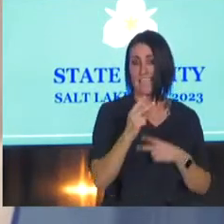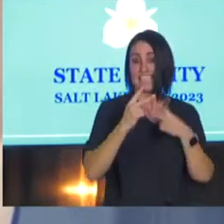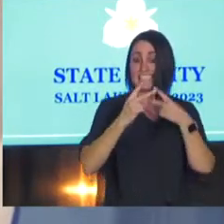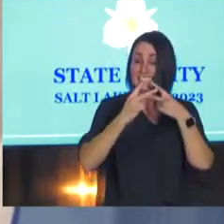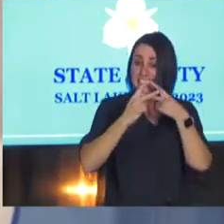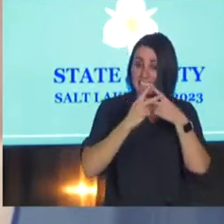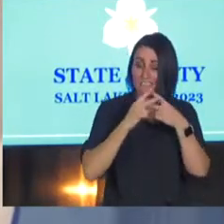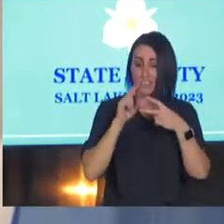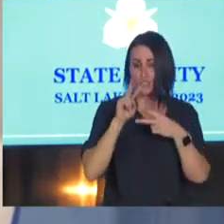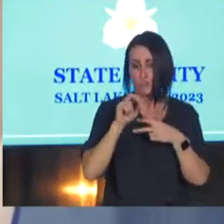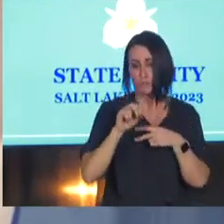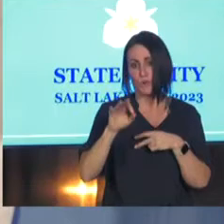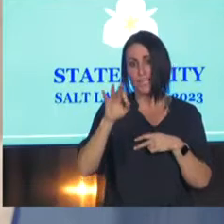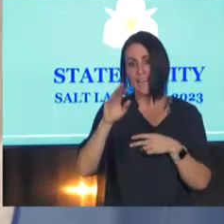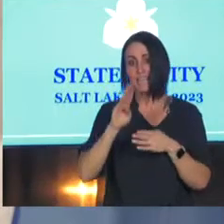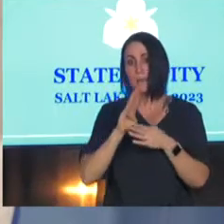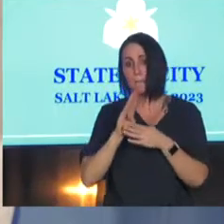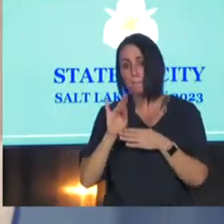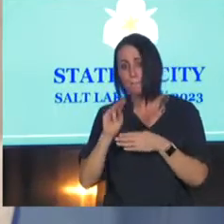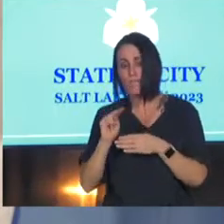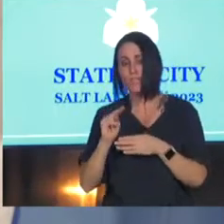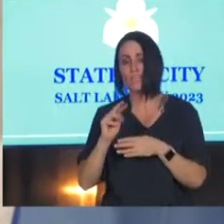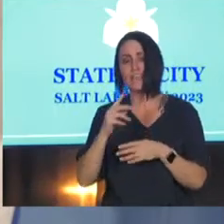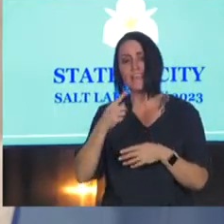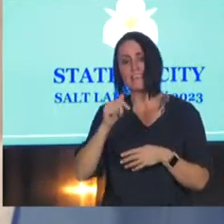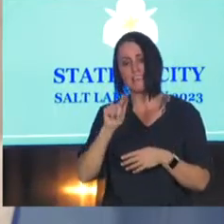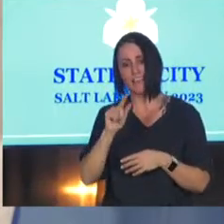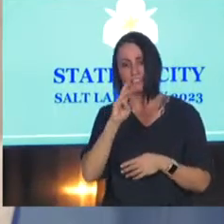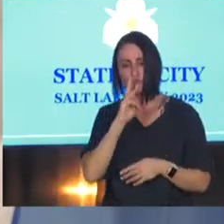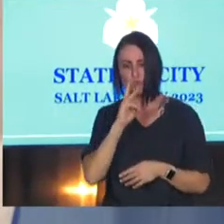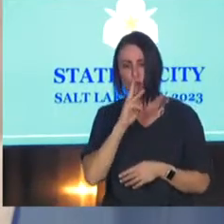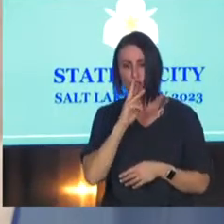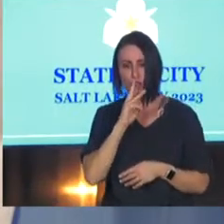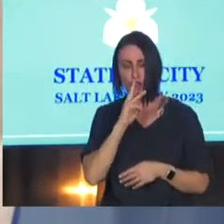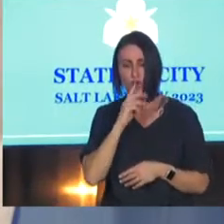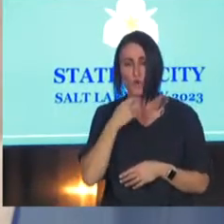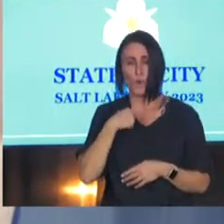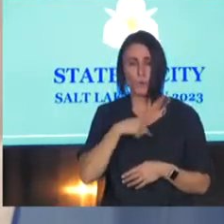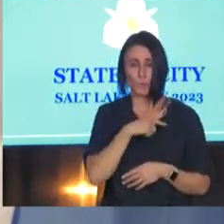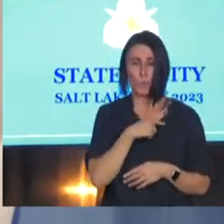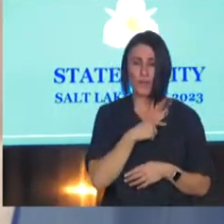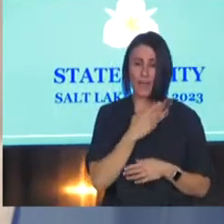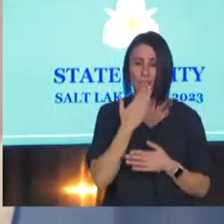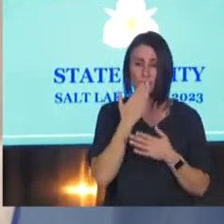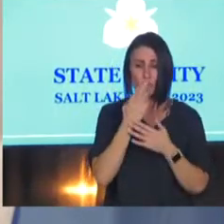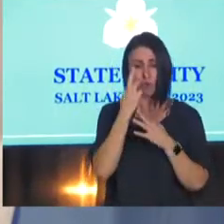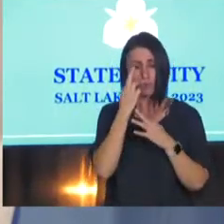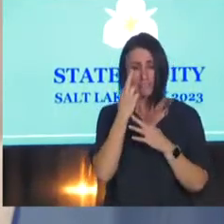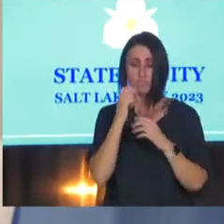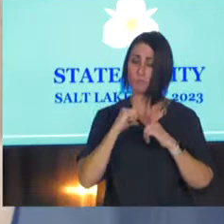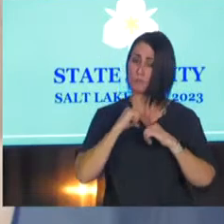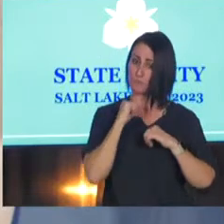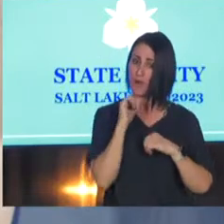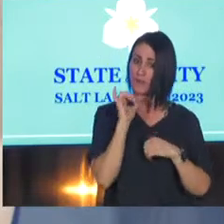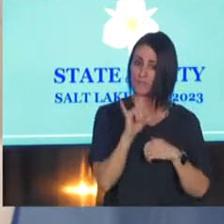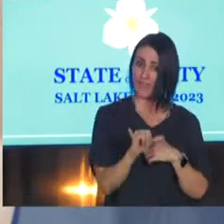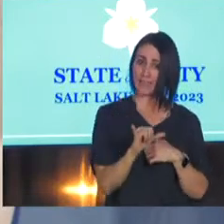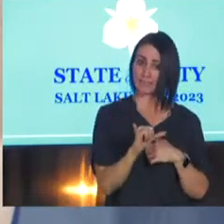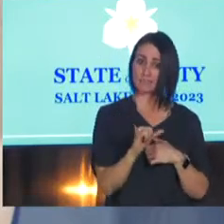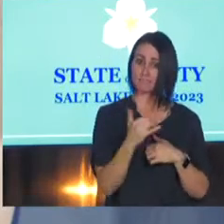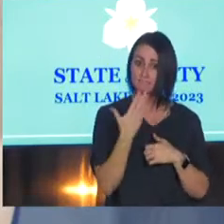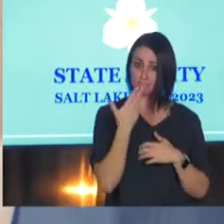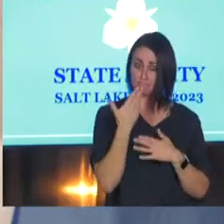saving 2.9 billion gallons of water. We have considerable reason to be proud of this substantial community